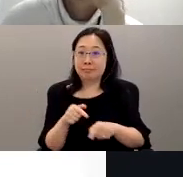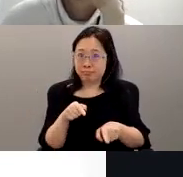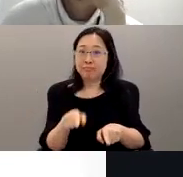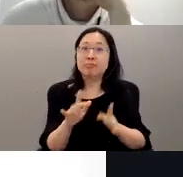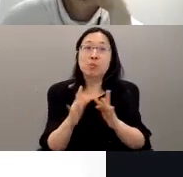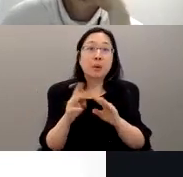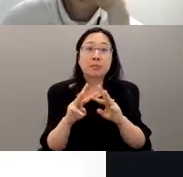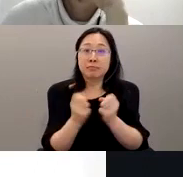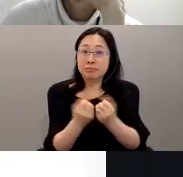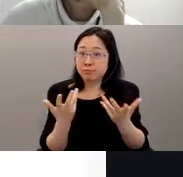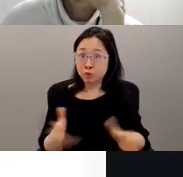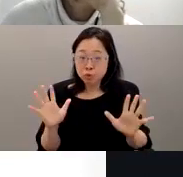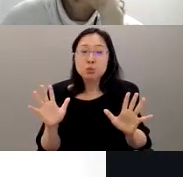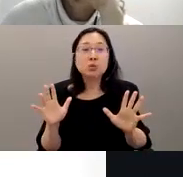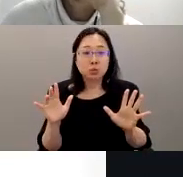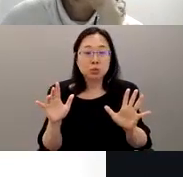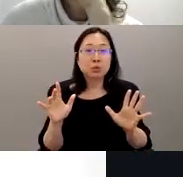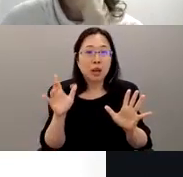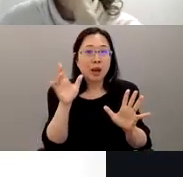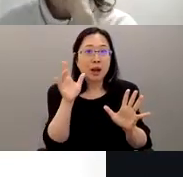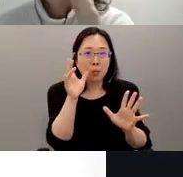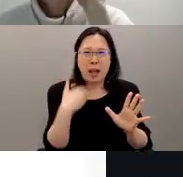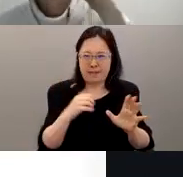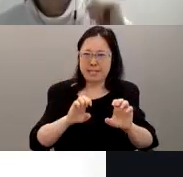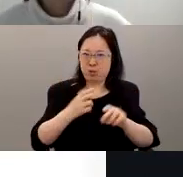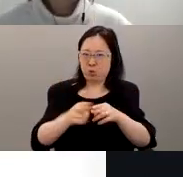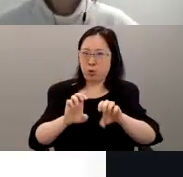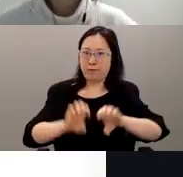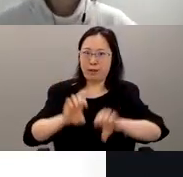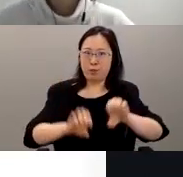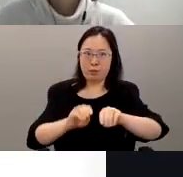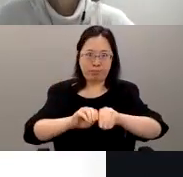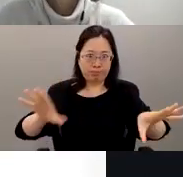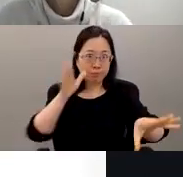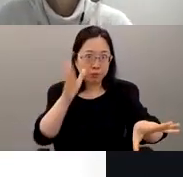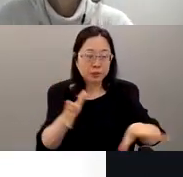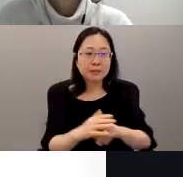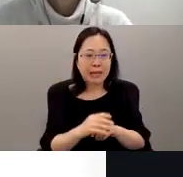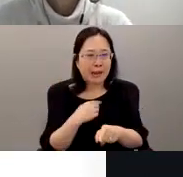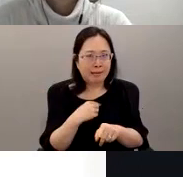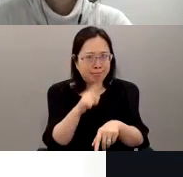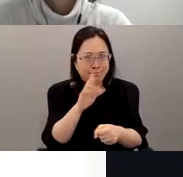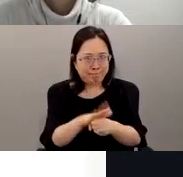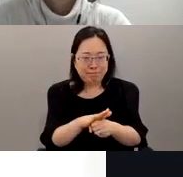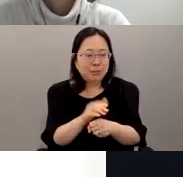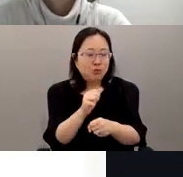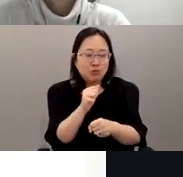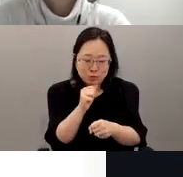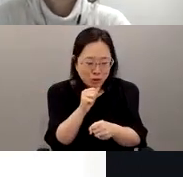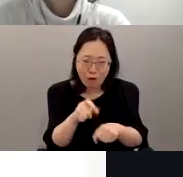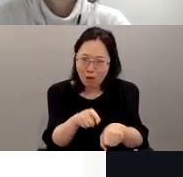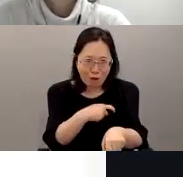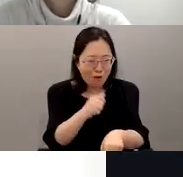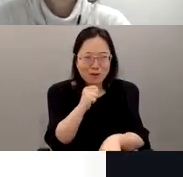right now, you will be prompted to do a short evaluation. I promise it's not much of a time commitment, so we